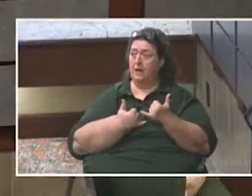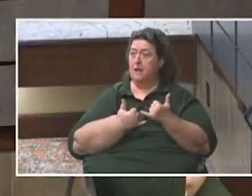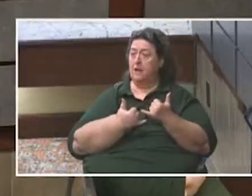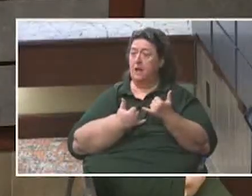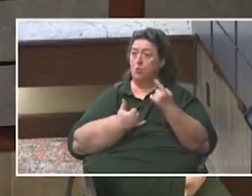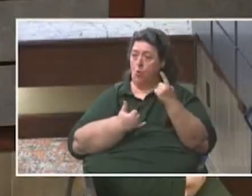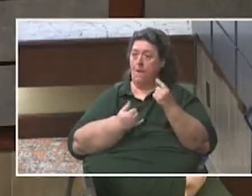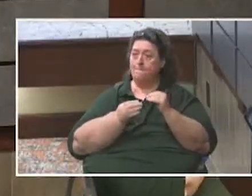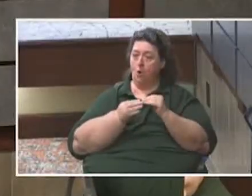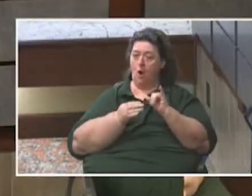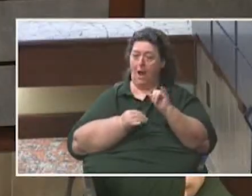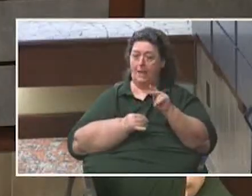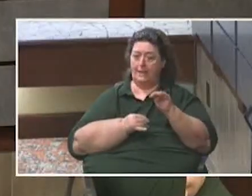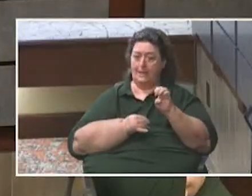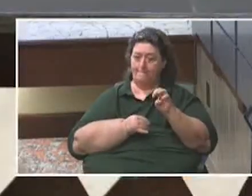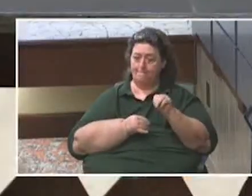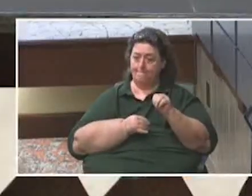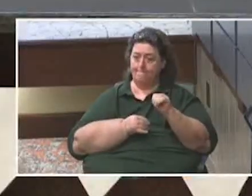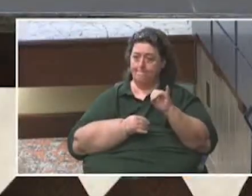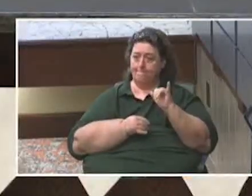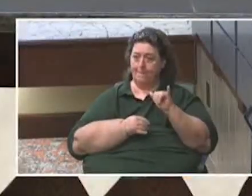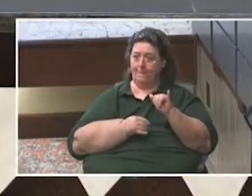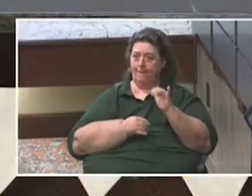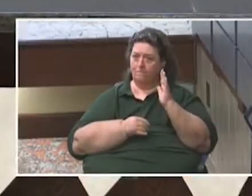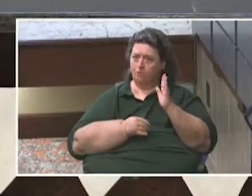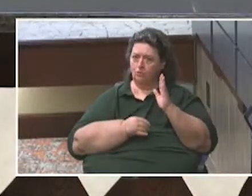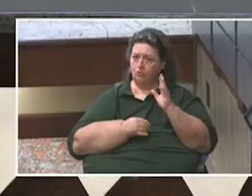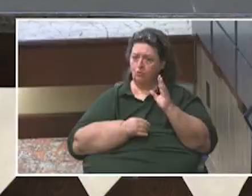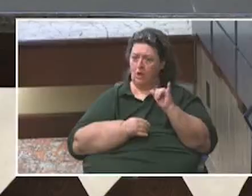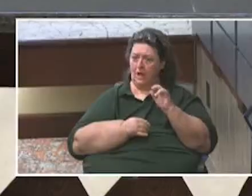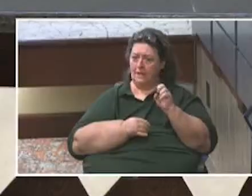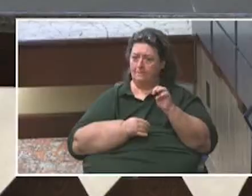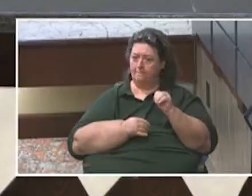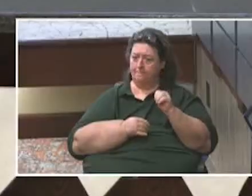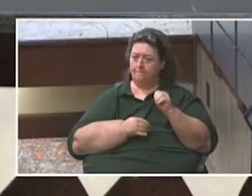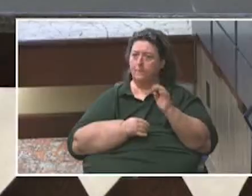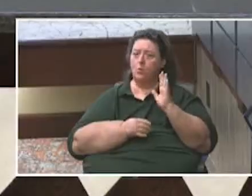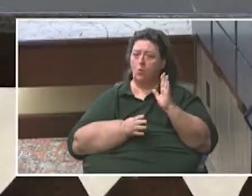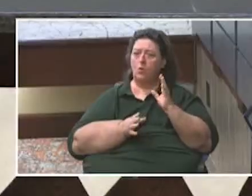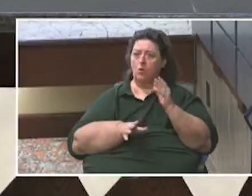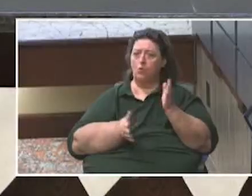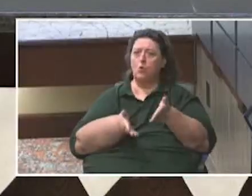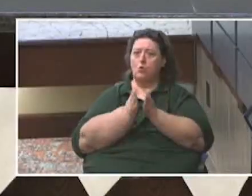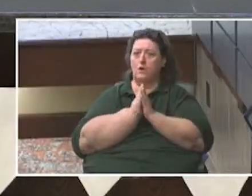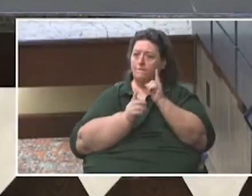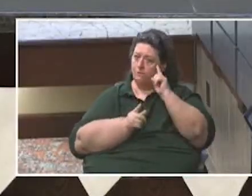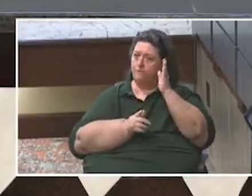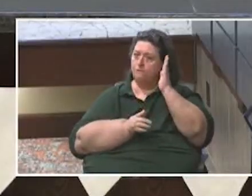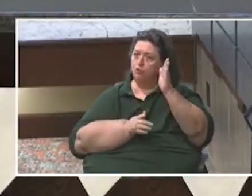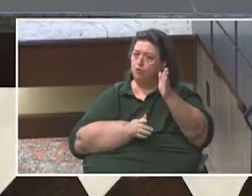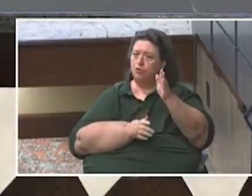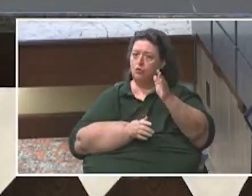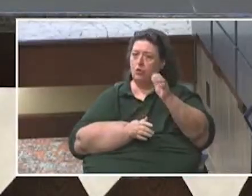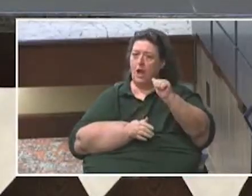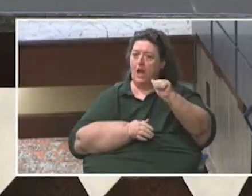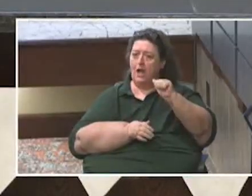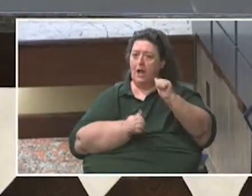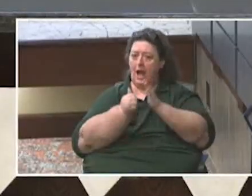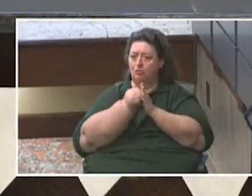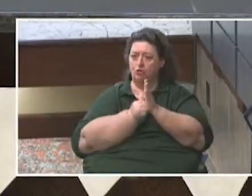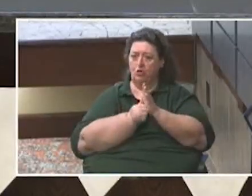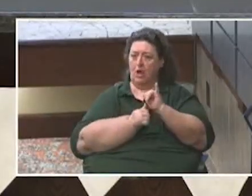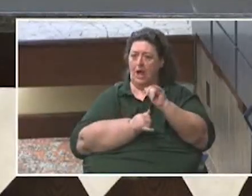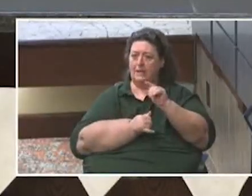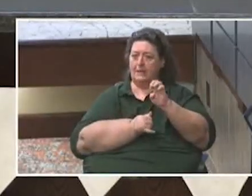on the agenda, that is future agenda items. Are there any requests for future agenda items? I see none, so we'll